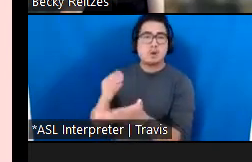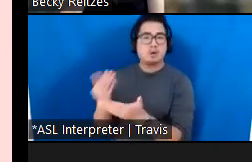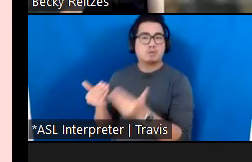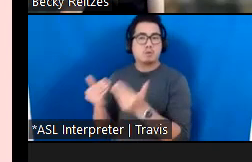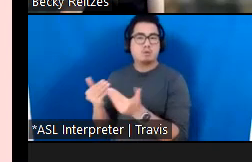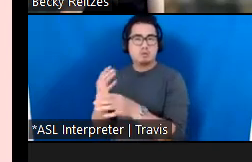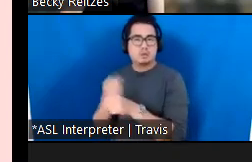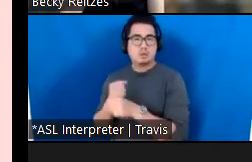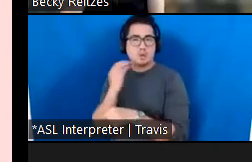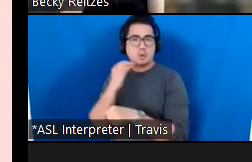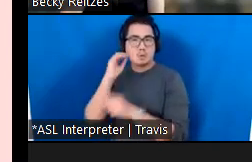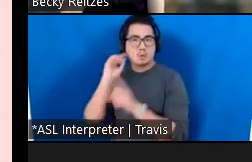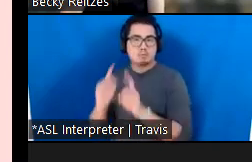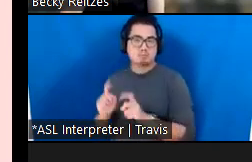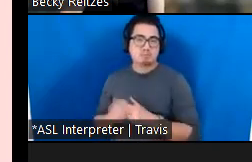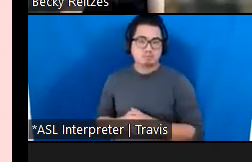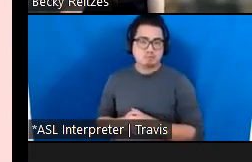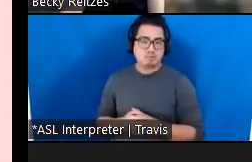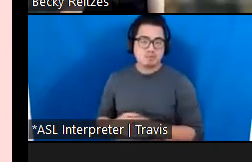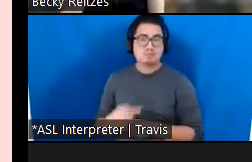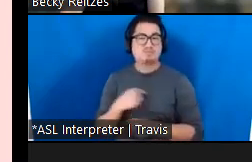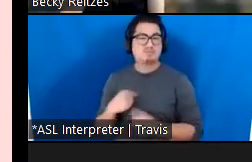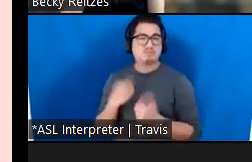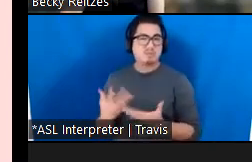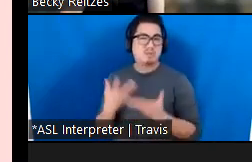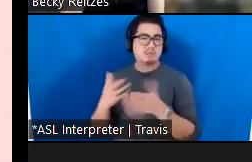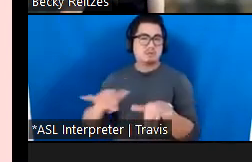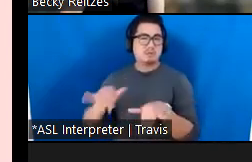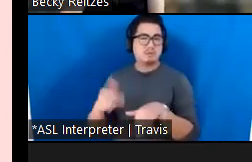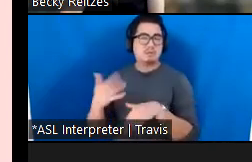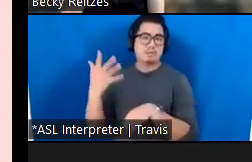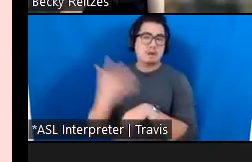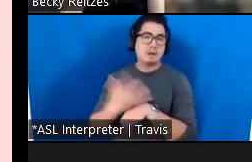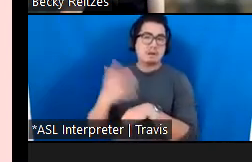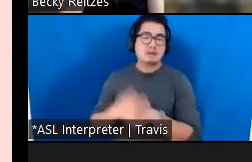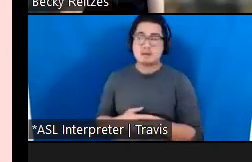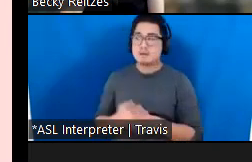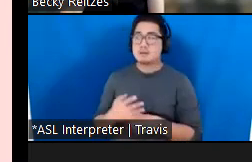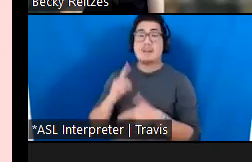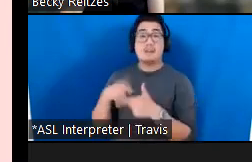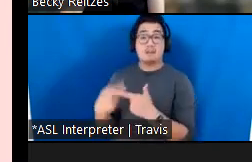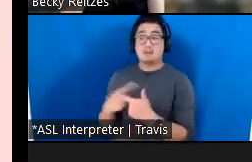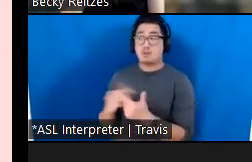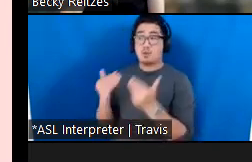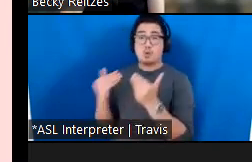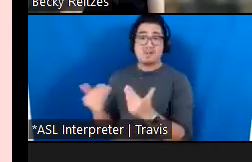5 days. If it says negative or that they don't have